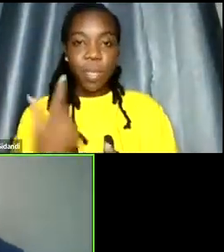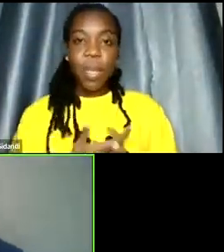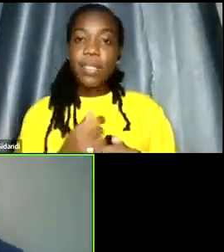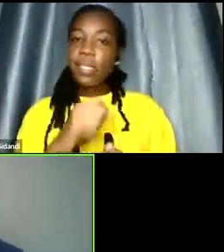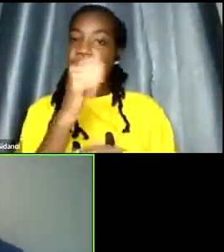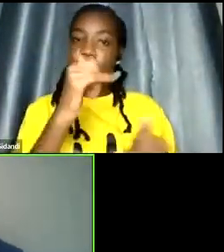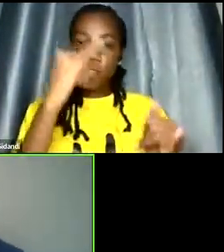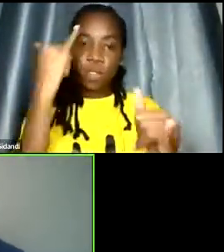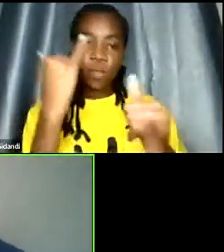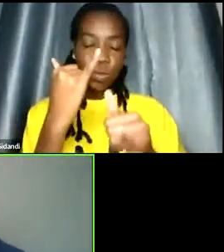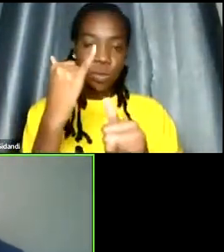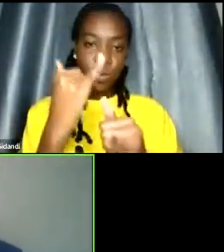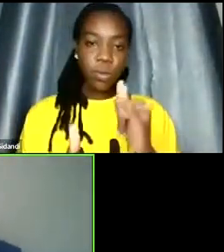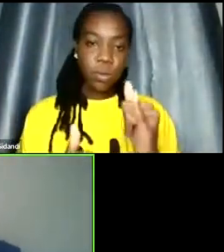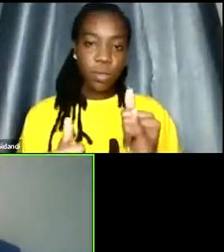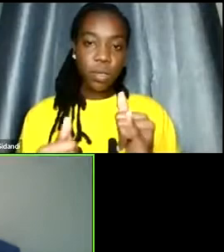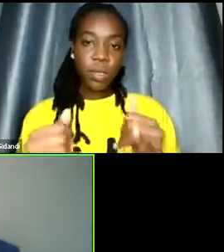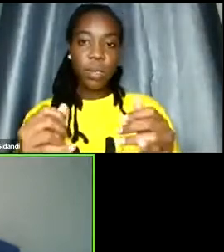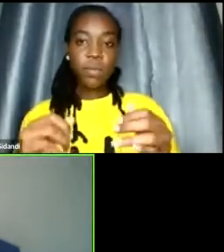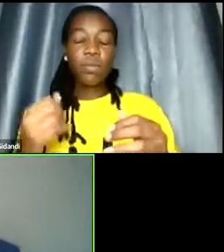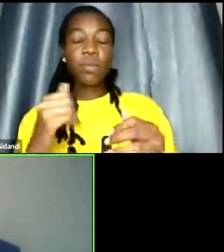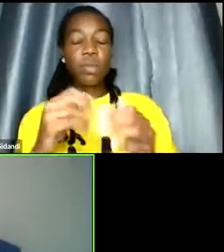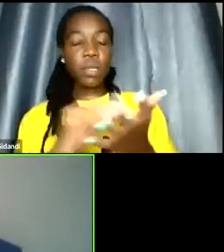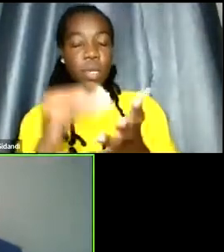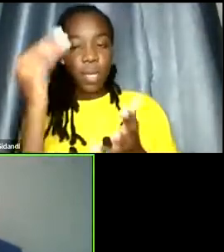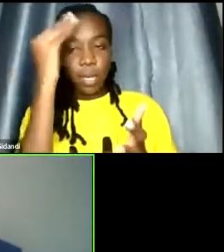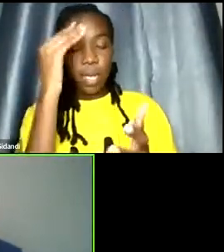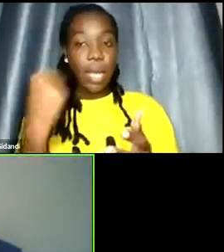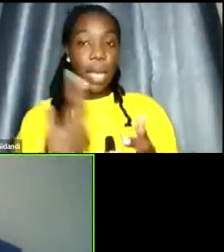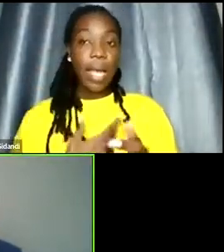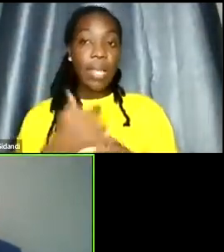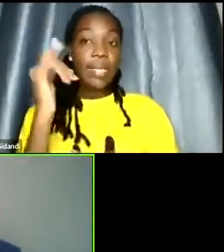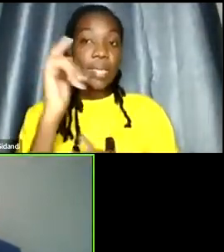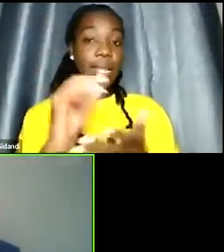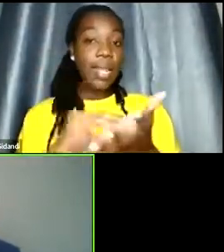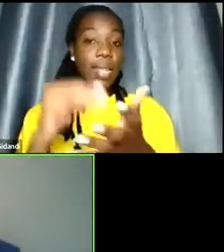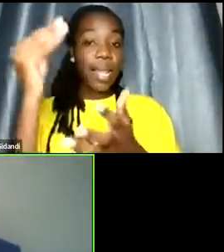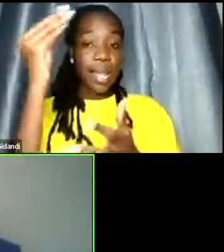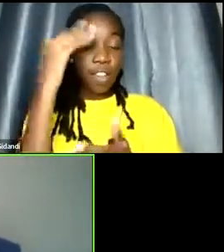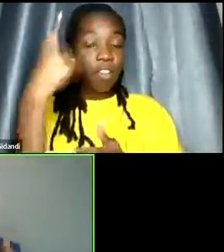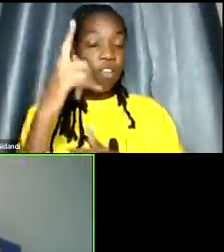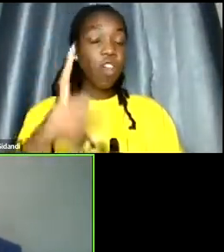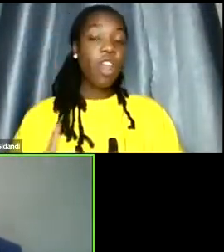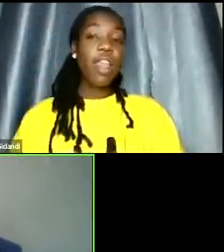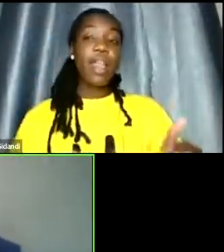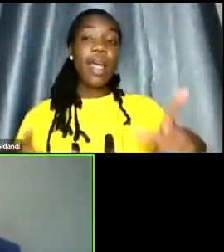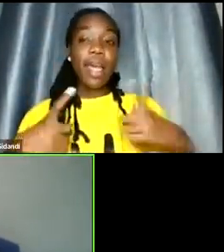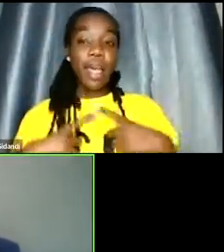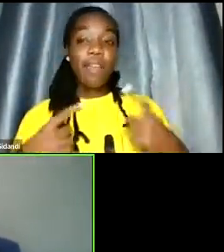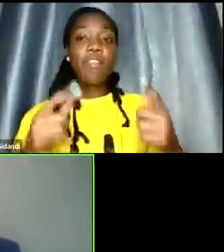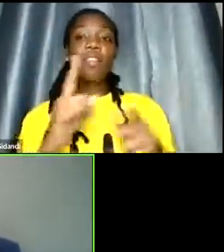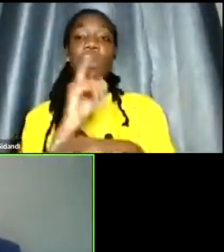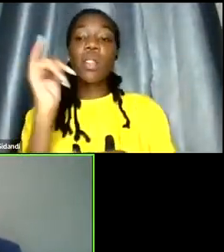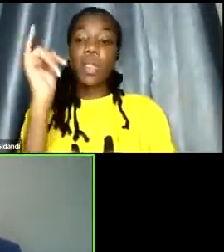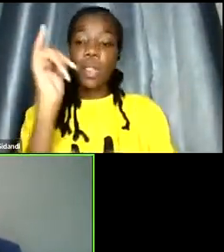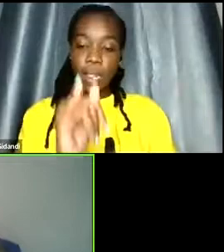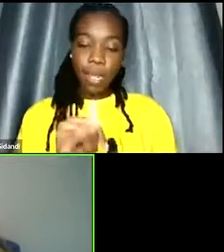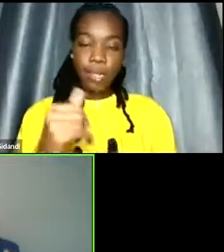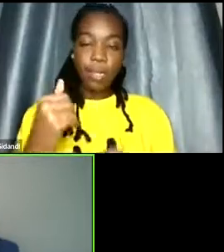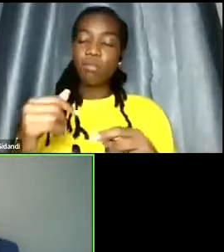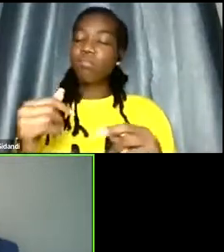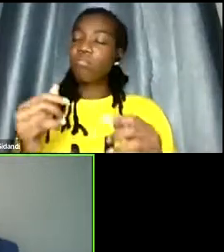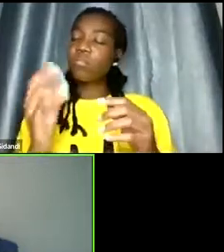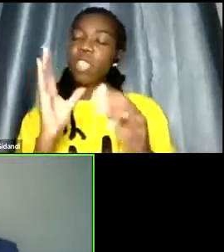the day you breathe your last. You stay a learner for life. So lifelong learning is an essential part of building